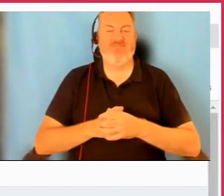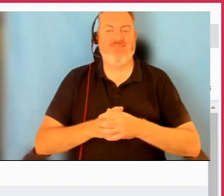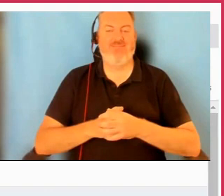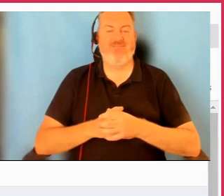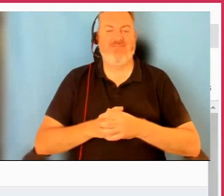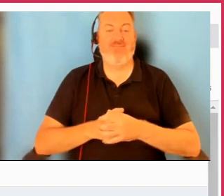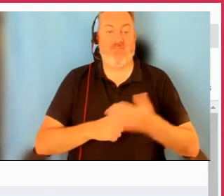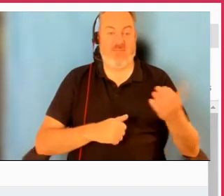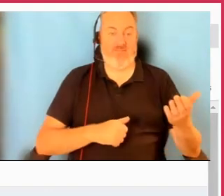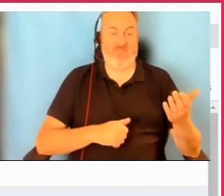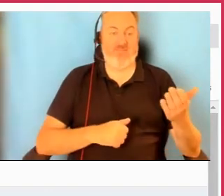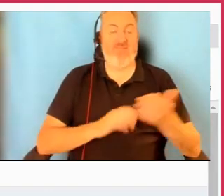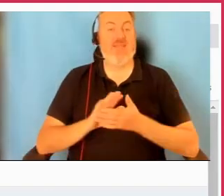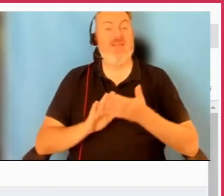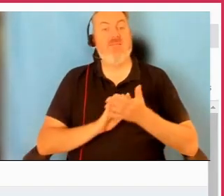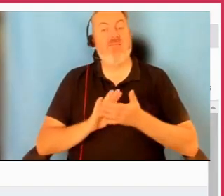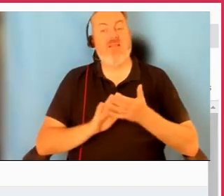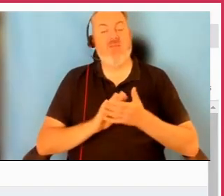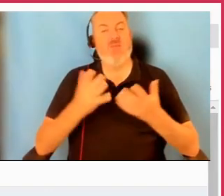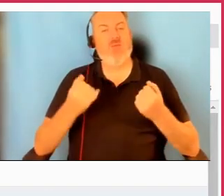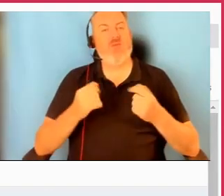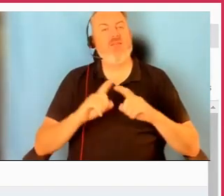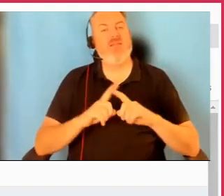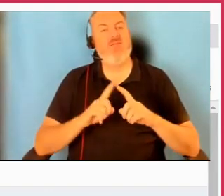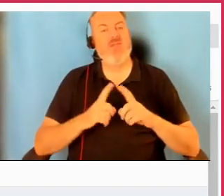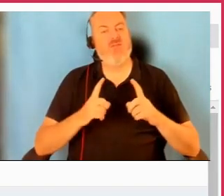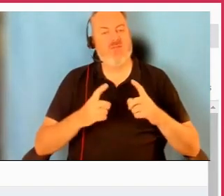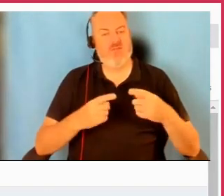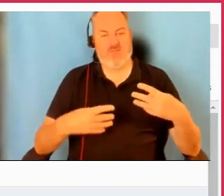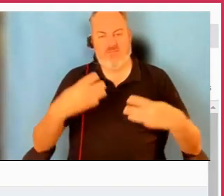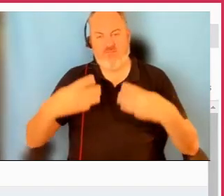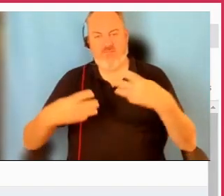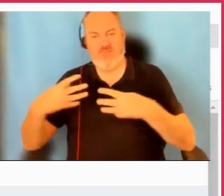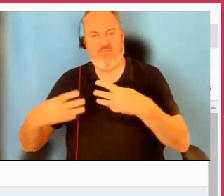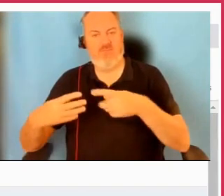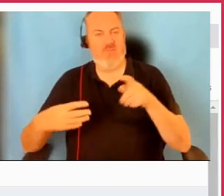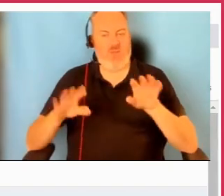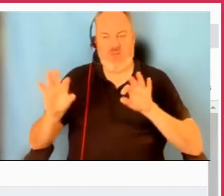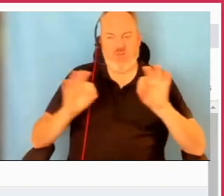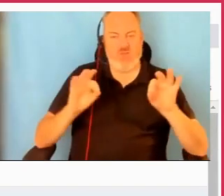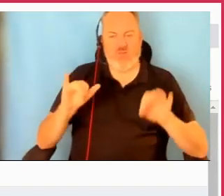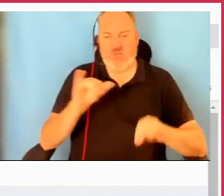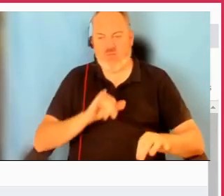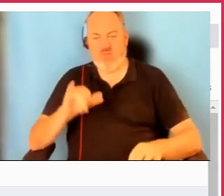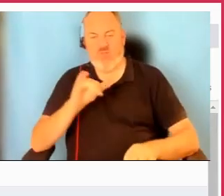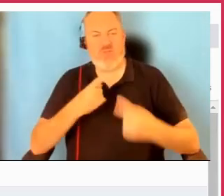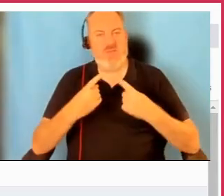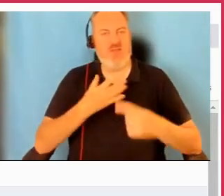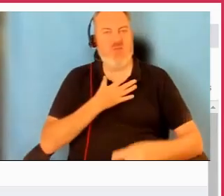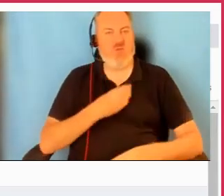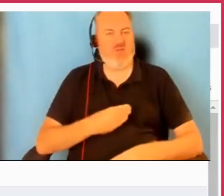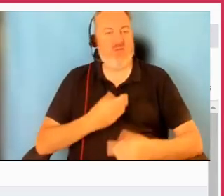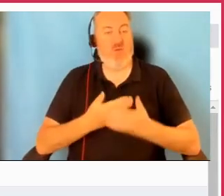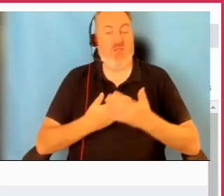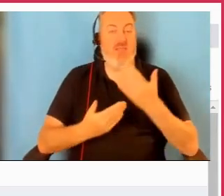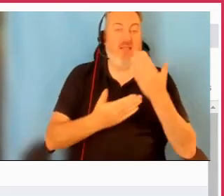So what this will do is this will bring up various different search results. You can also filter this as well. So on the left-hand side of